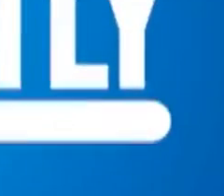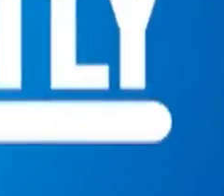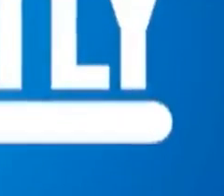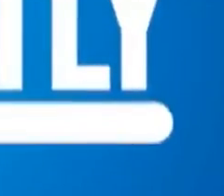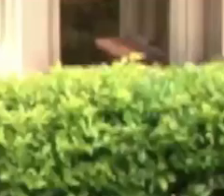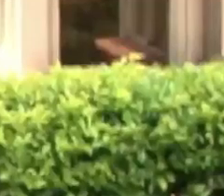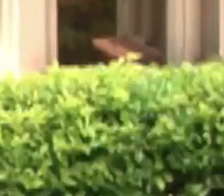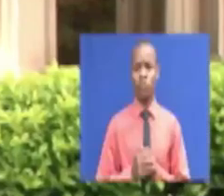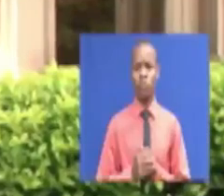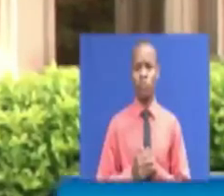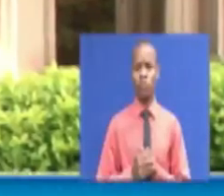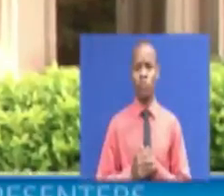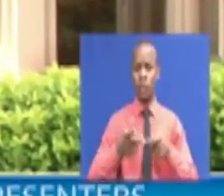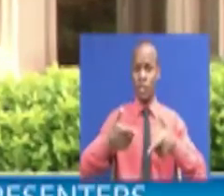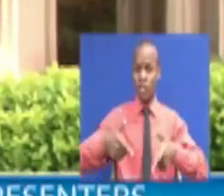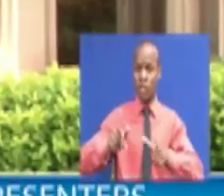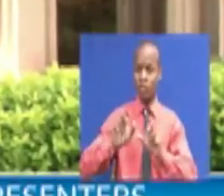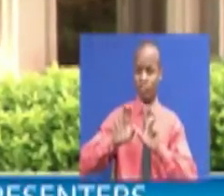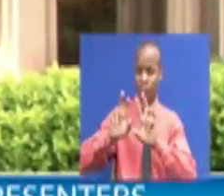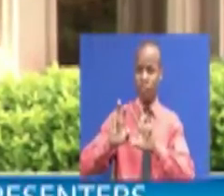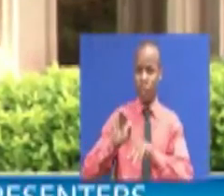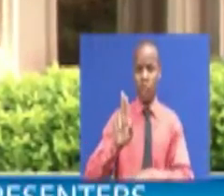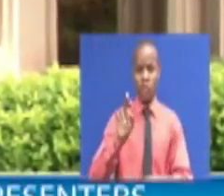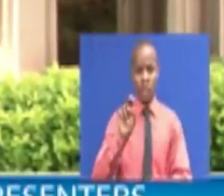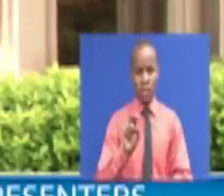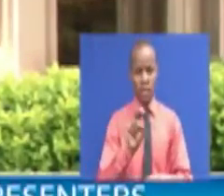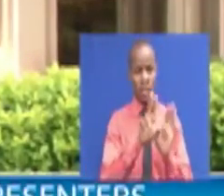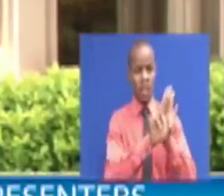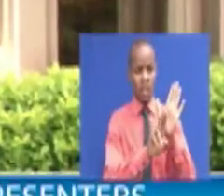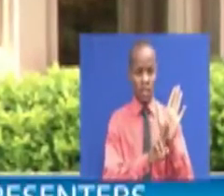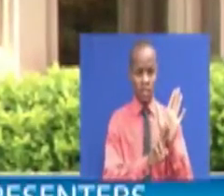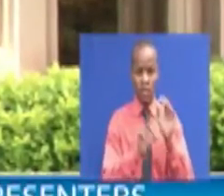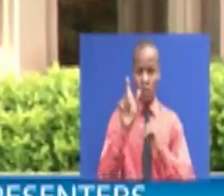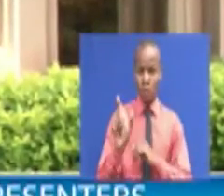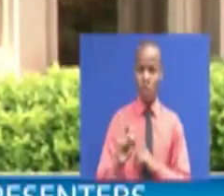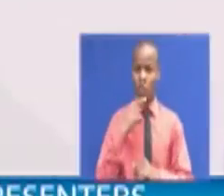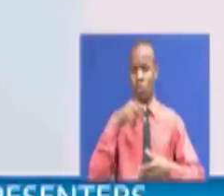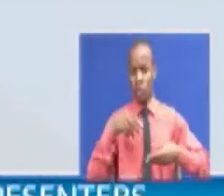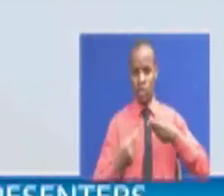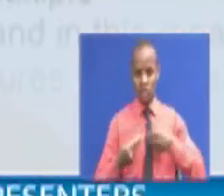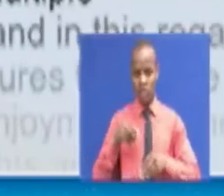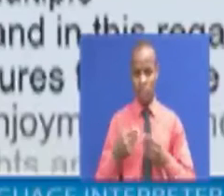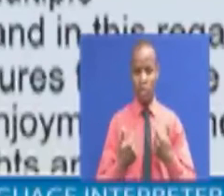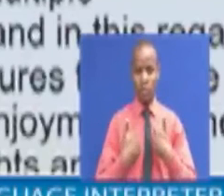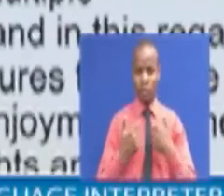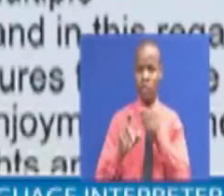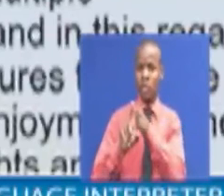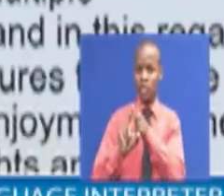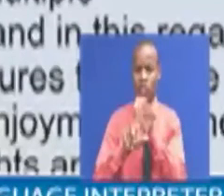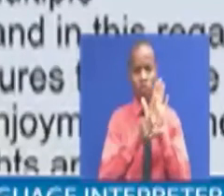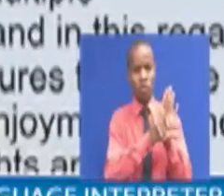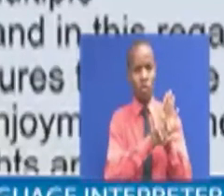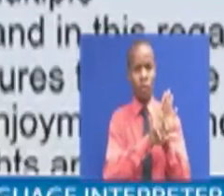differently. Let's take a look at the UN Convention on the Rights of Persons with Disability. Article 6 of the